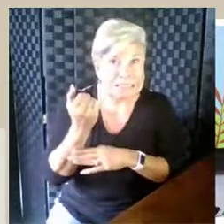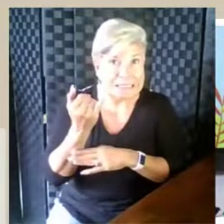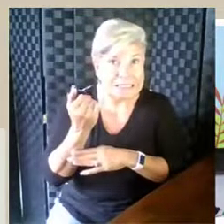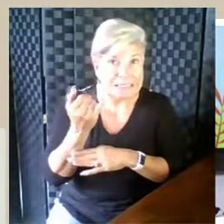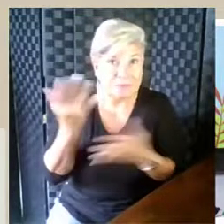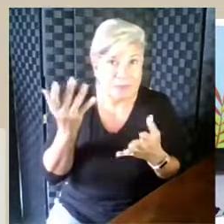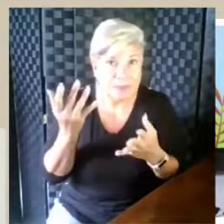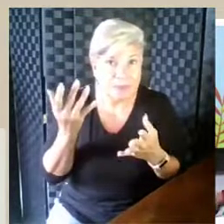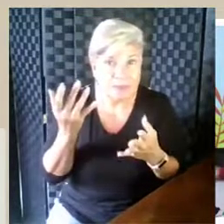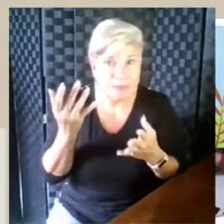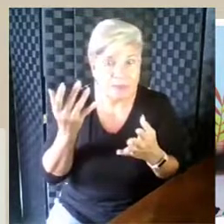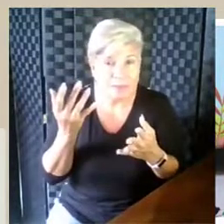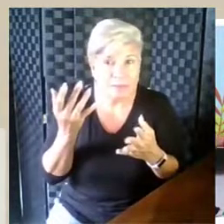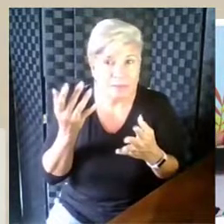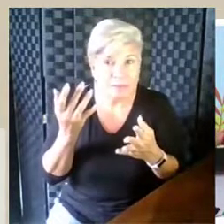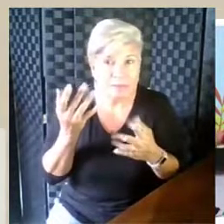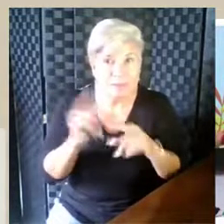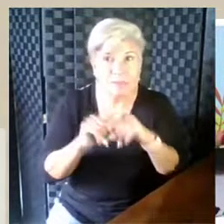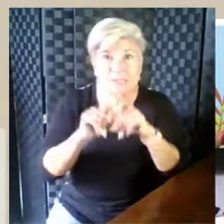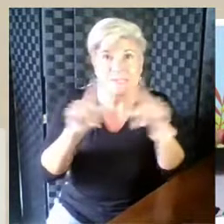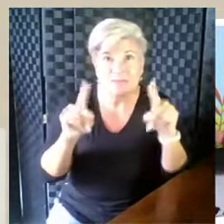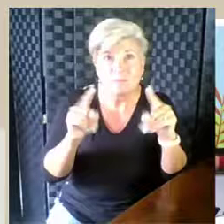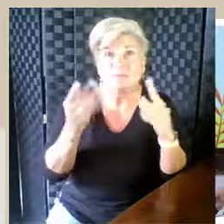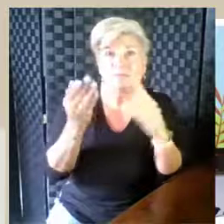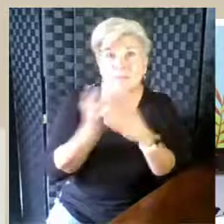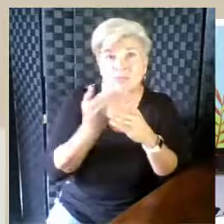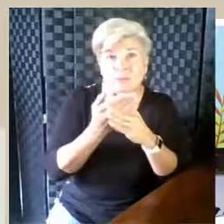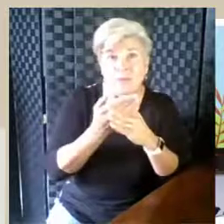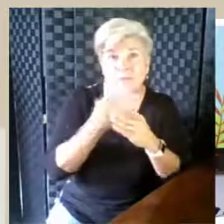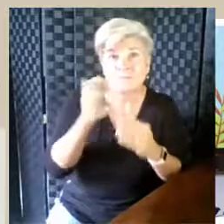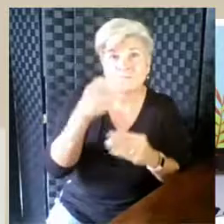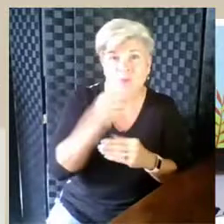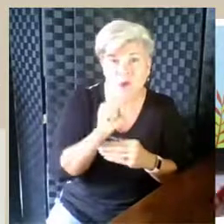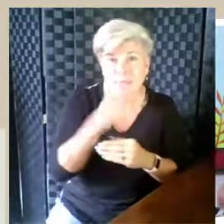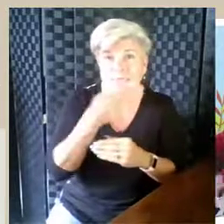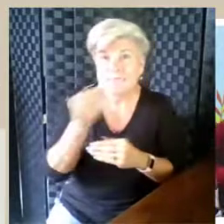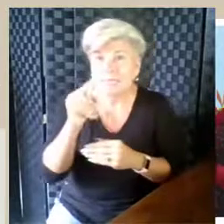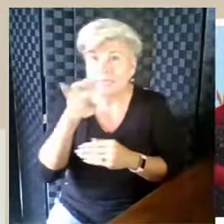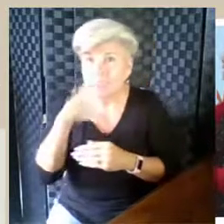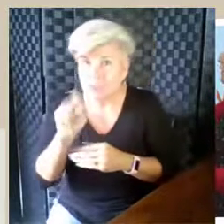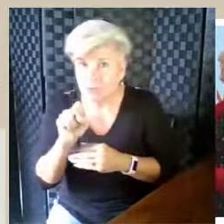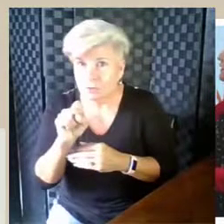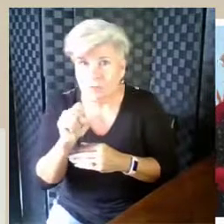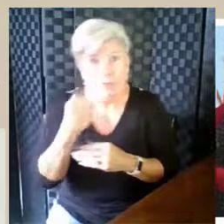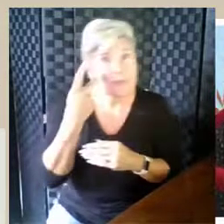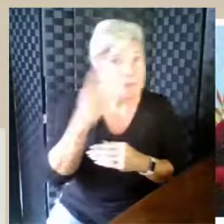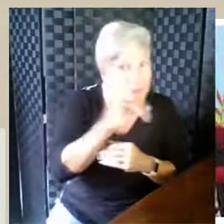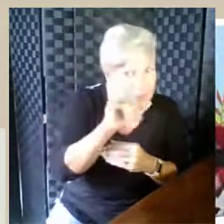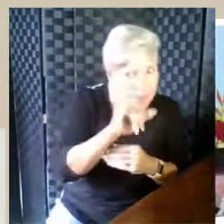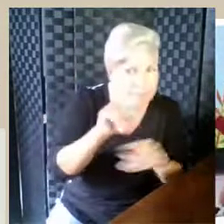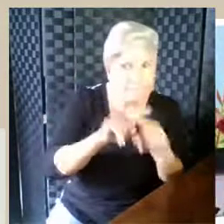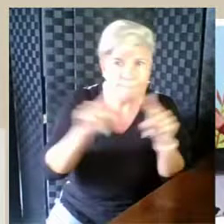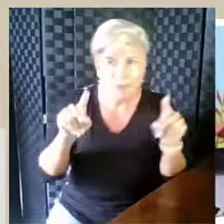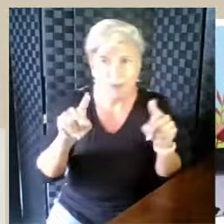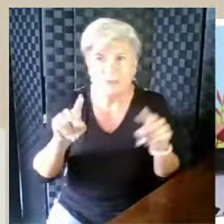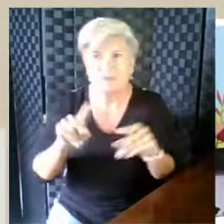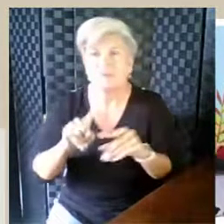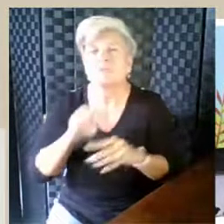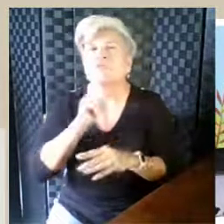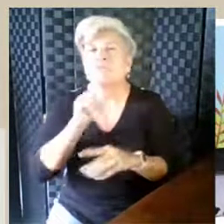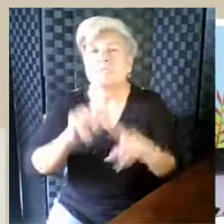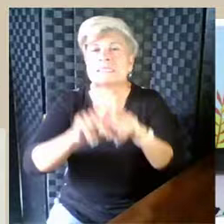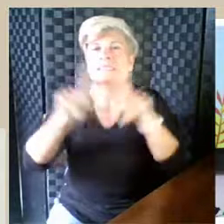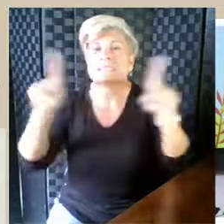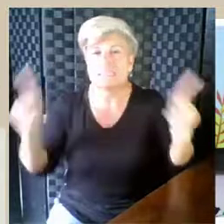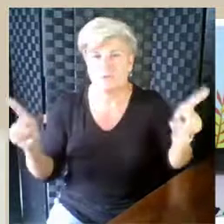passage was the differences between frogs and toads. So frogs and toads look alike, but they are